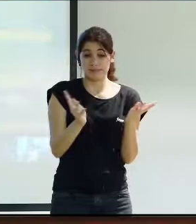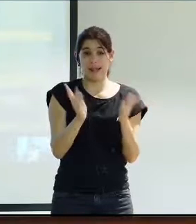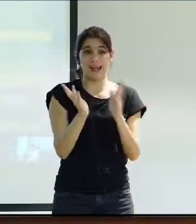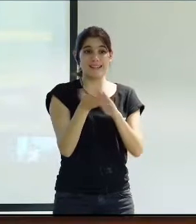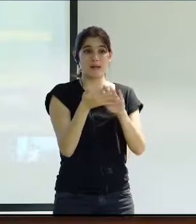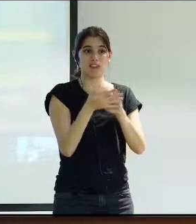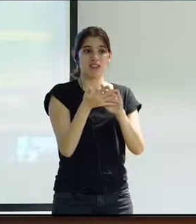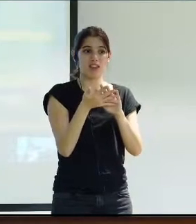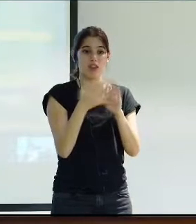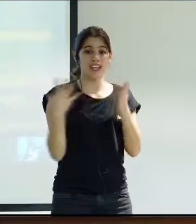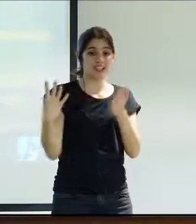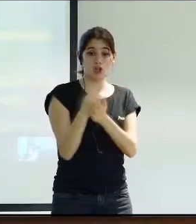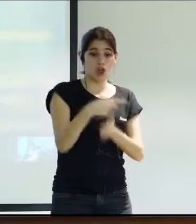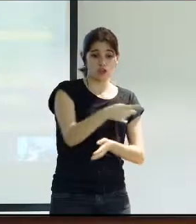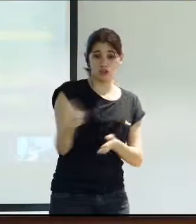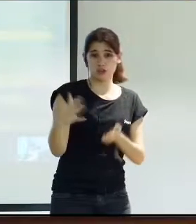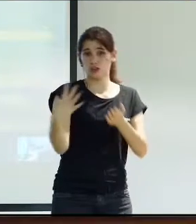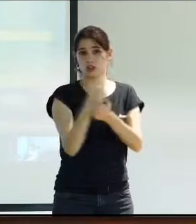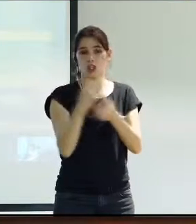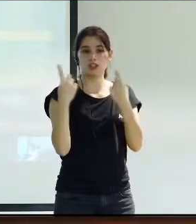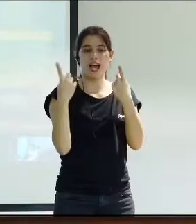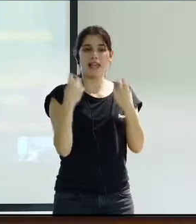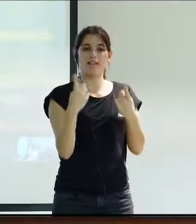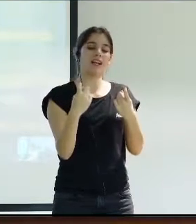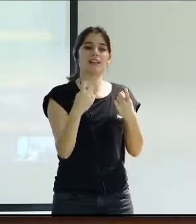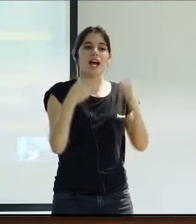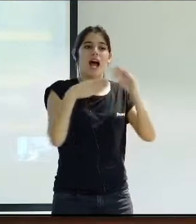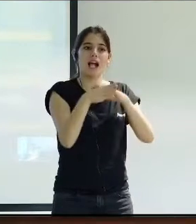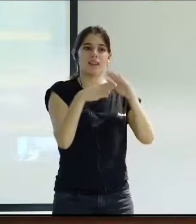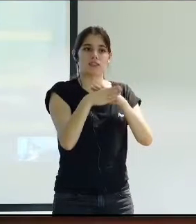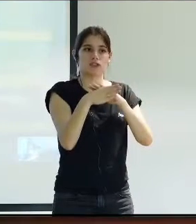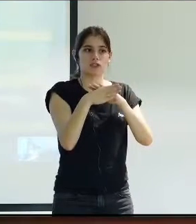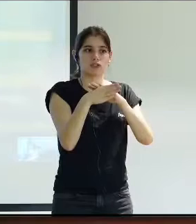decision making by all kinds of organizations.